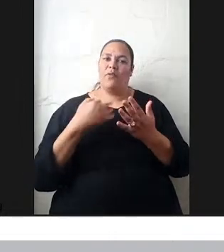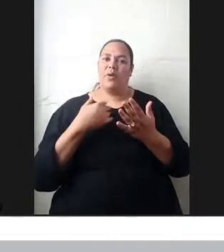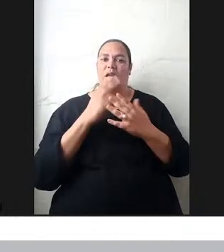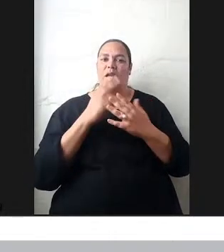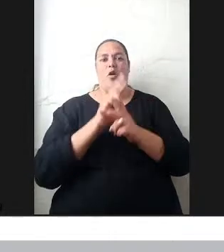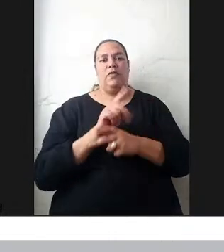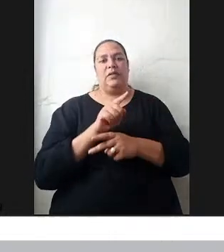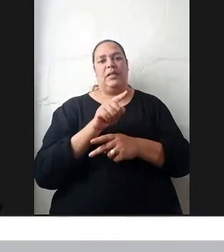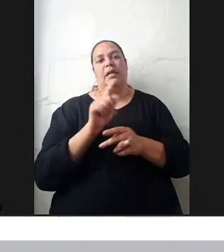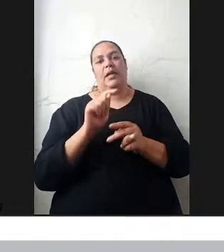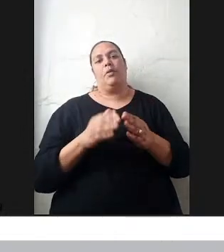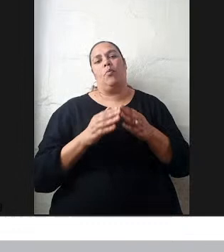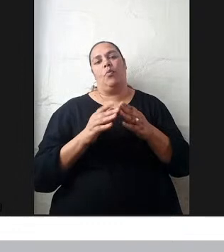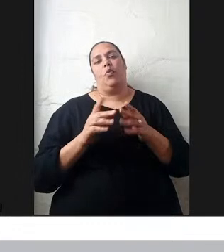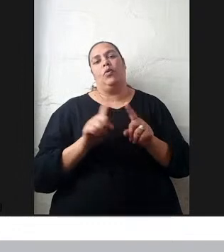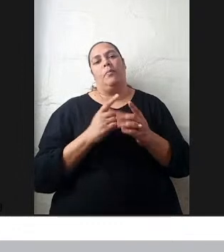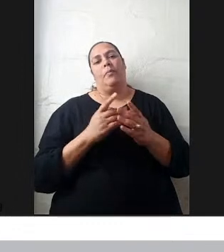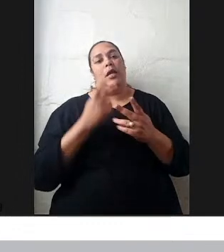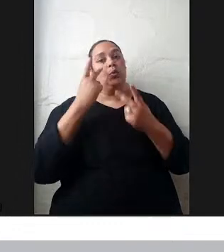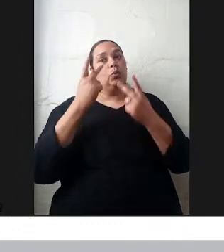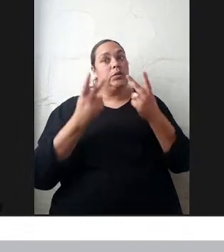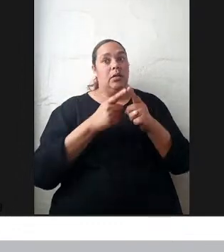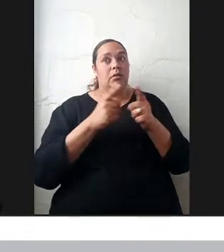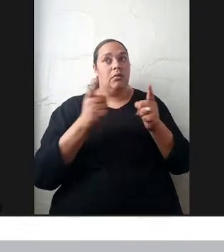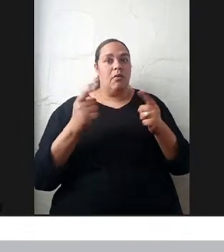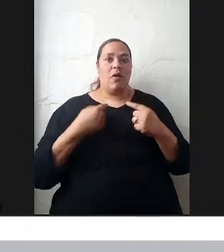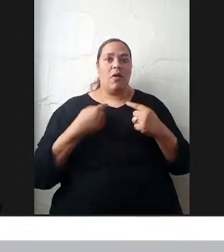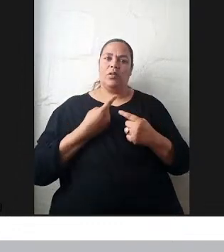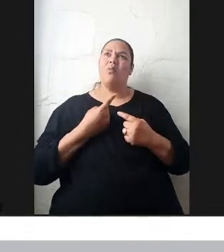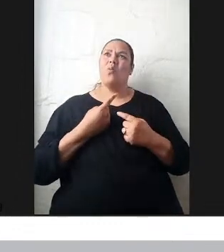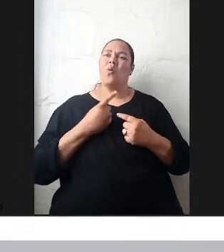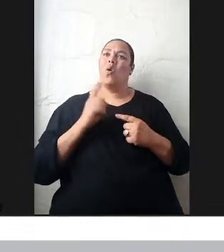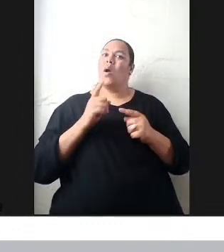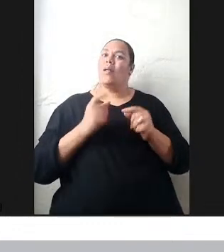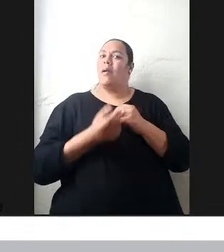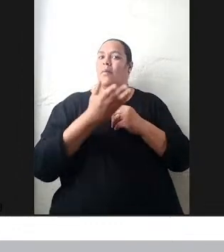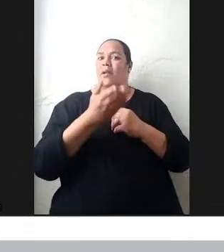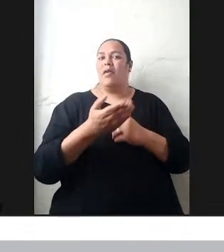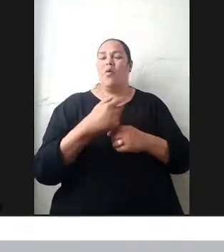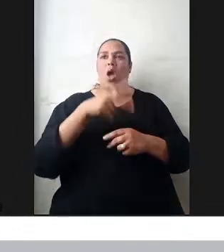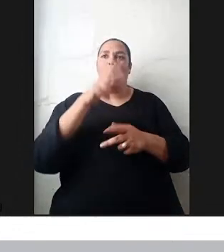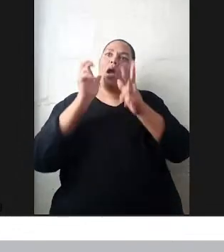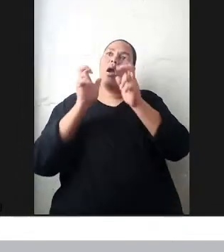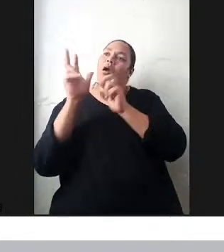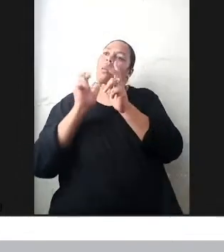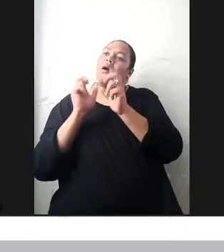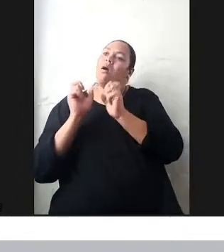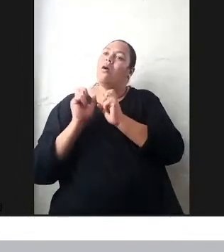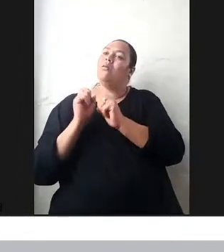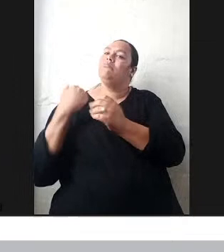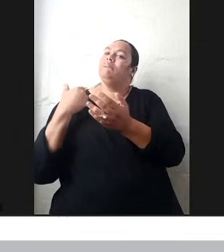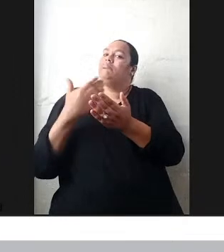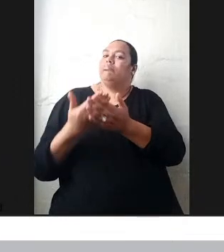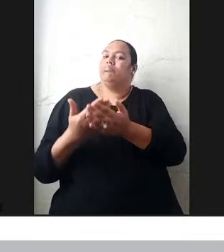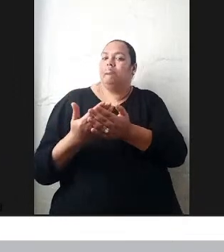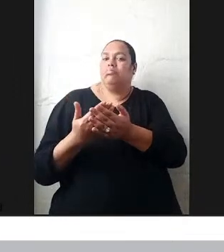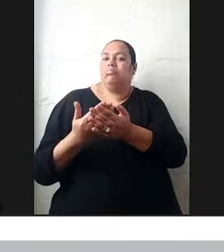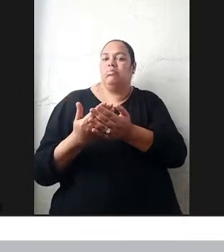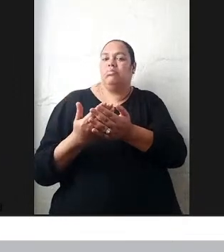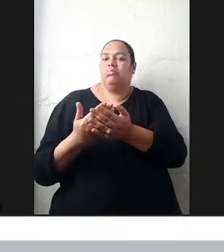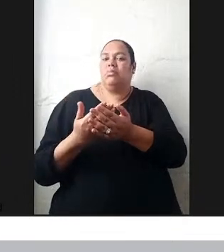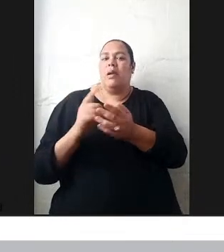Town port, you know, and see what, for ourselves, what is going on there. I mean, we've heard so much over the last year or two about the Cape Town